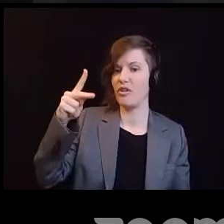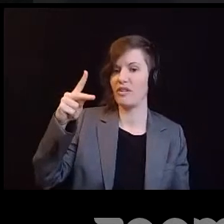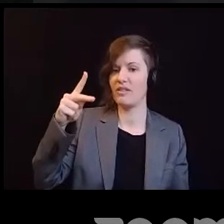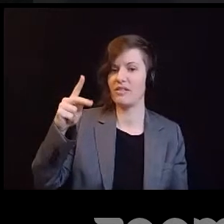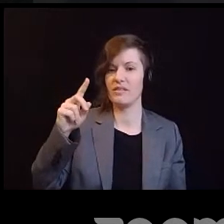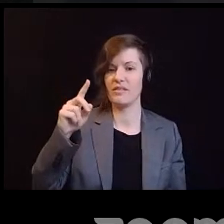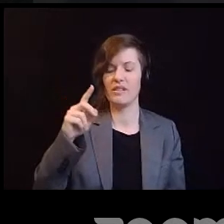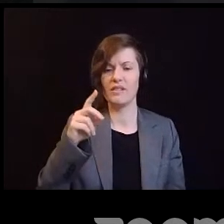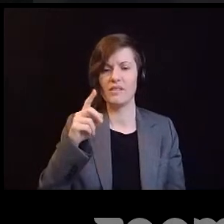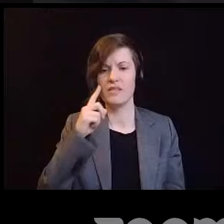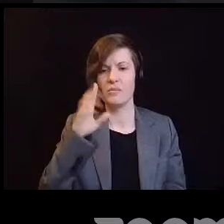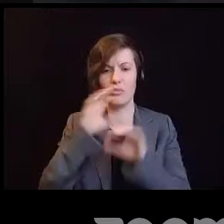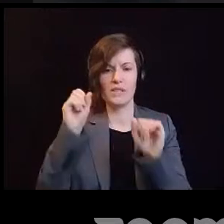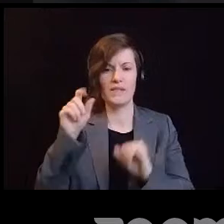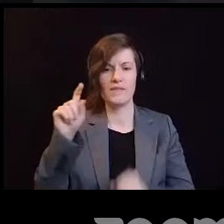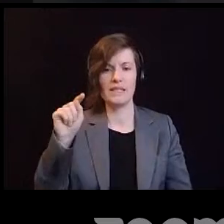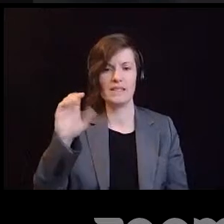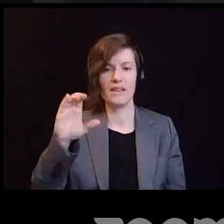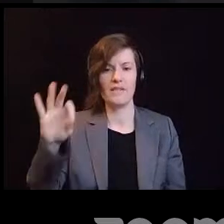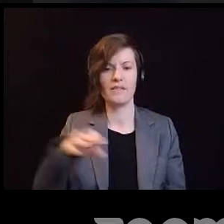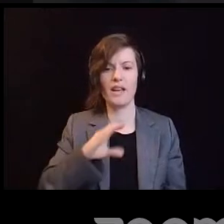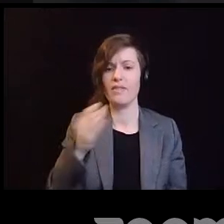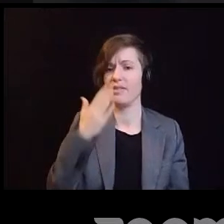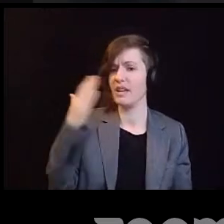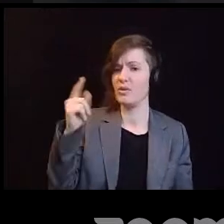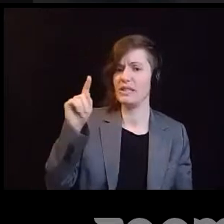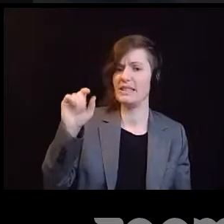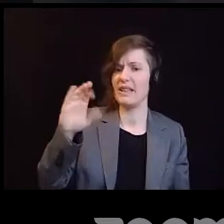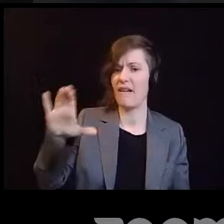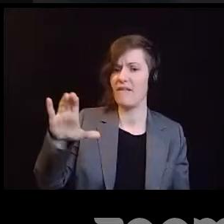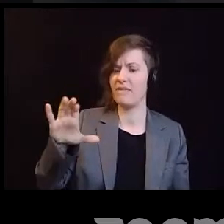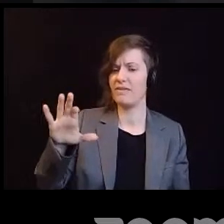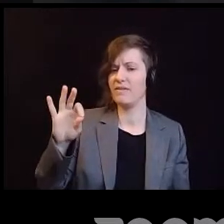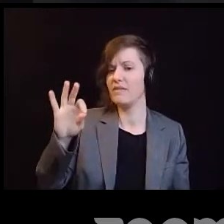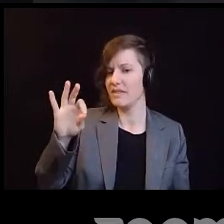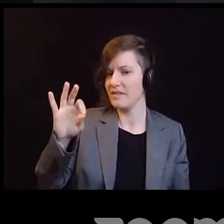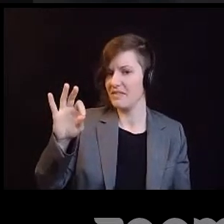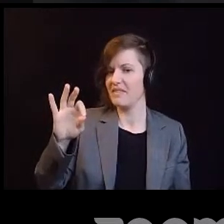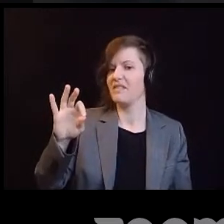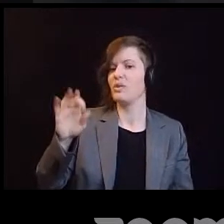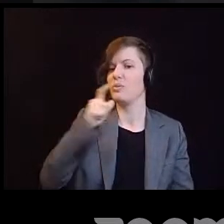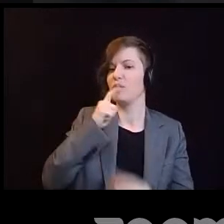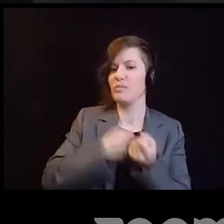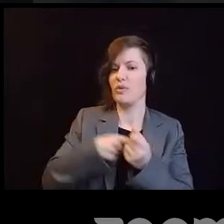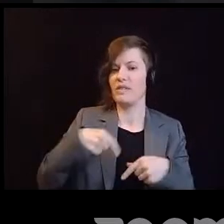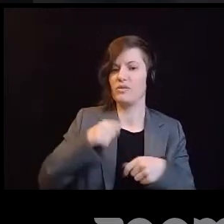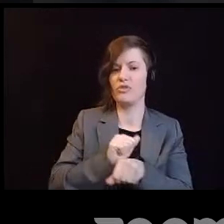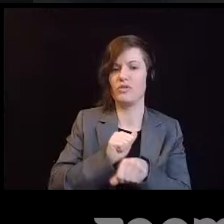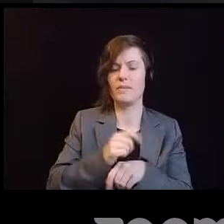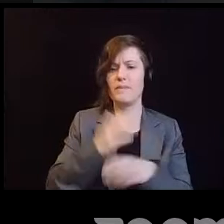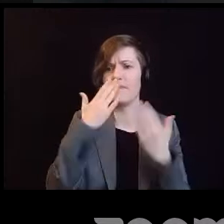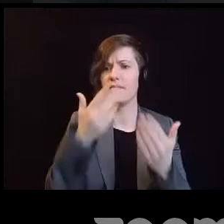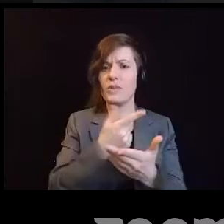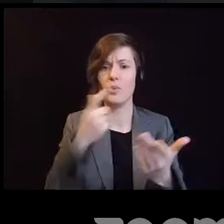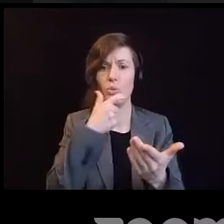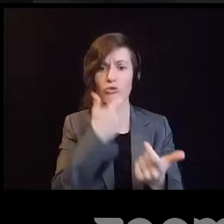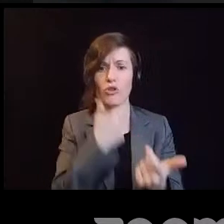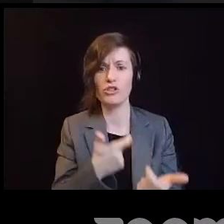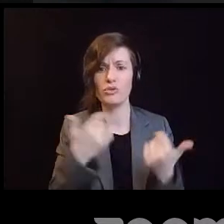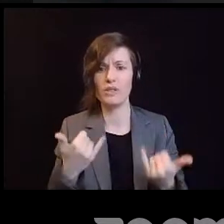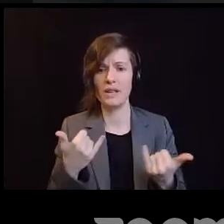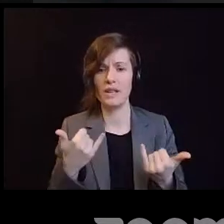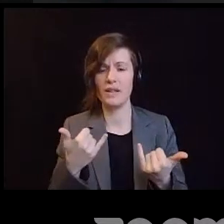work, and all of you who showed up today to listen to our authors and our respondent talk about the Muslim Brotherhood